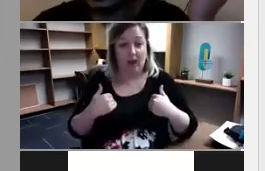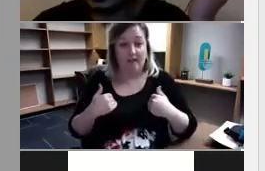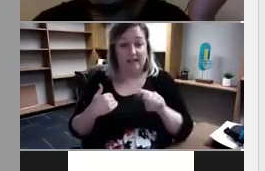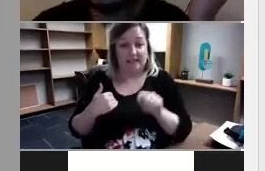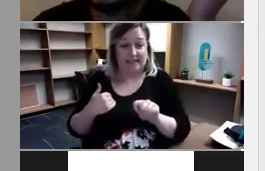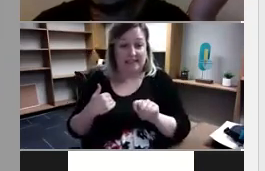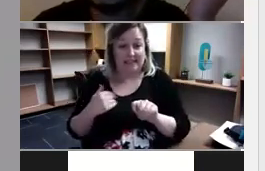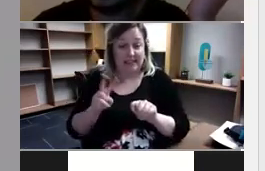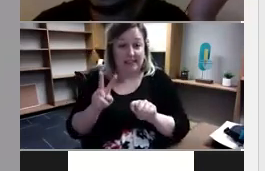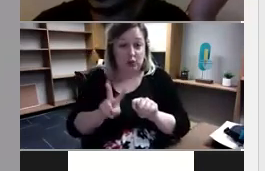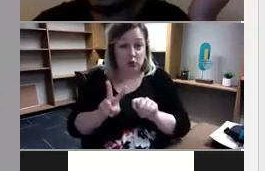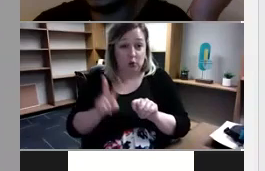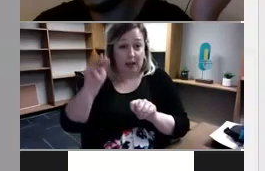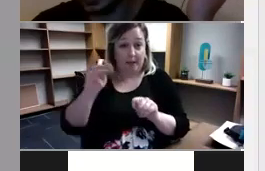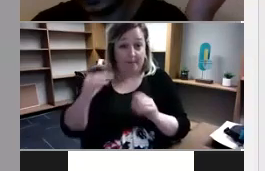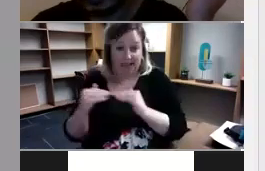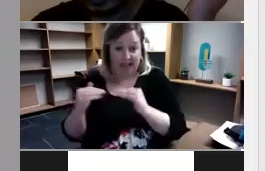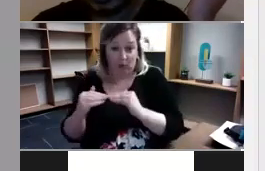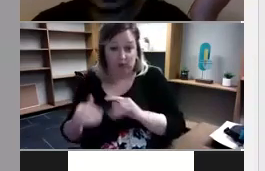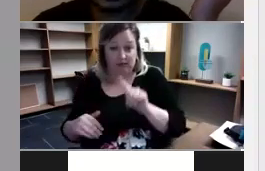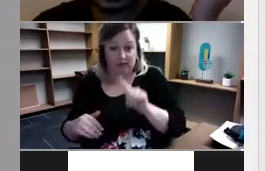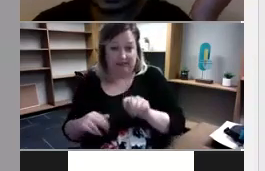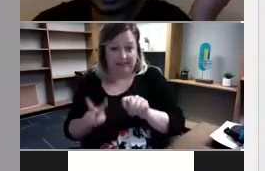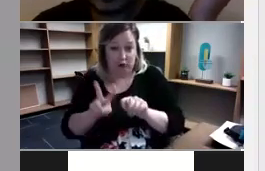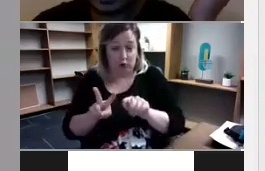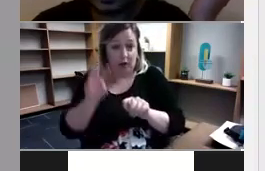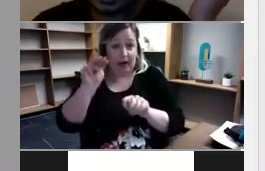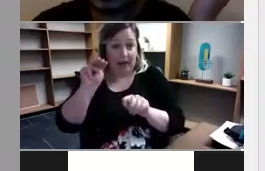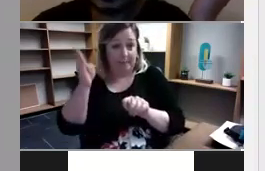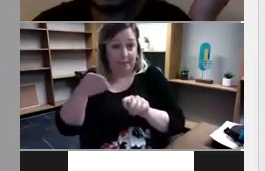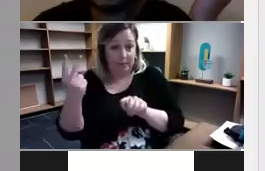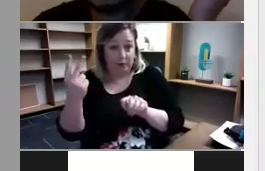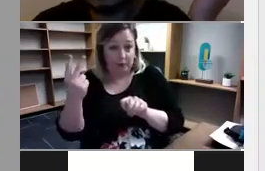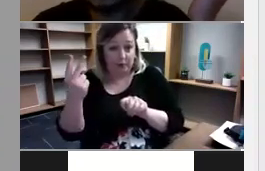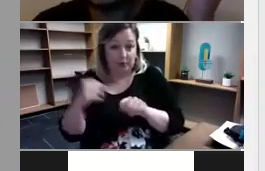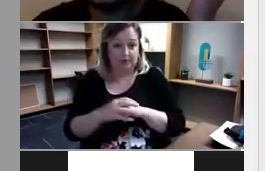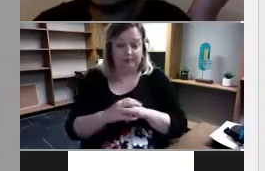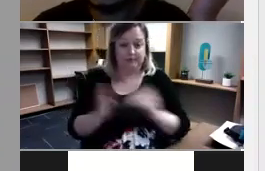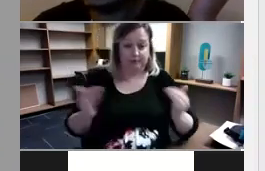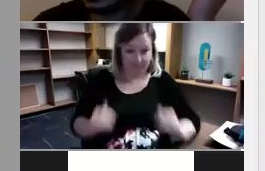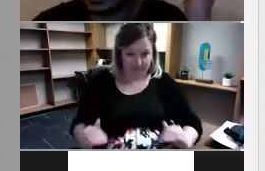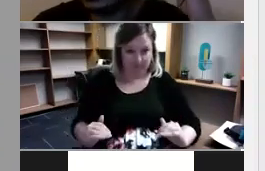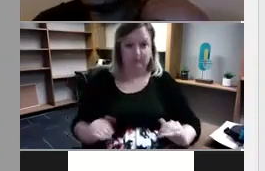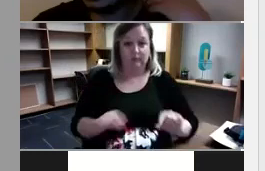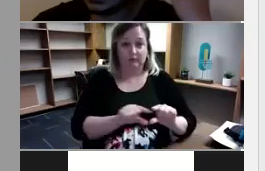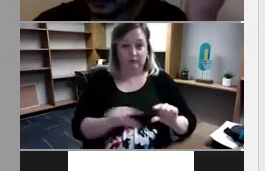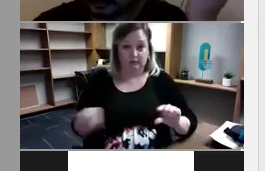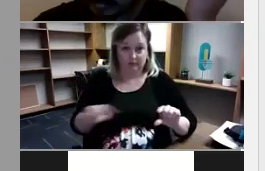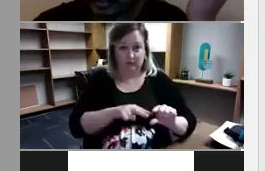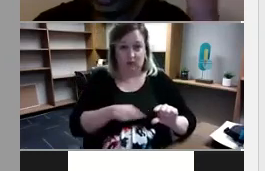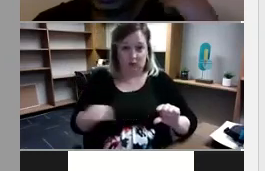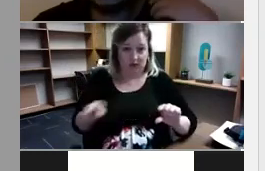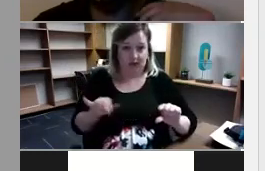m equals to t of 2 to the power of m by 2 plus 1. T of n is to t of 2 to the power of m. Consider that as s